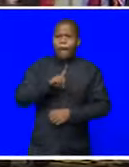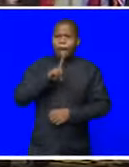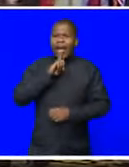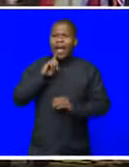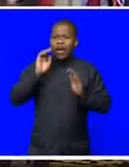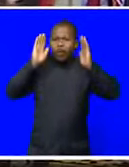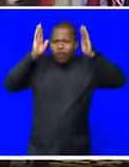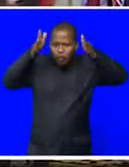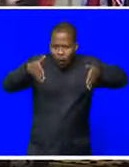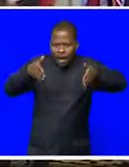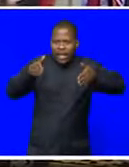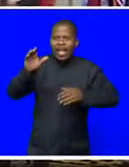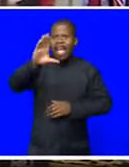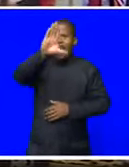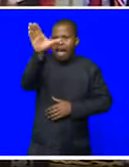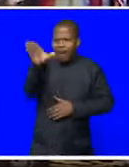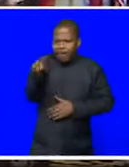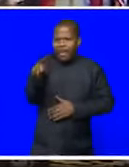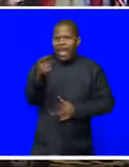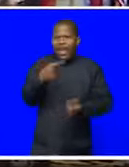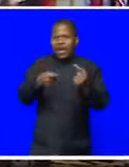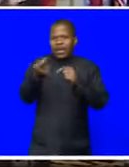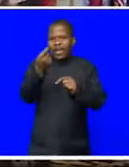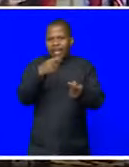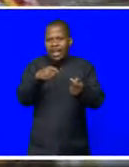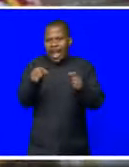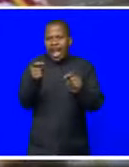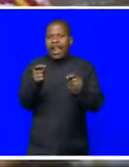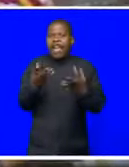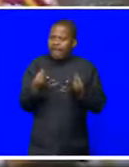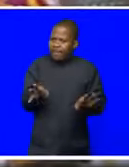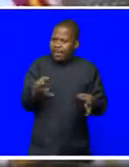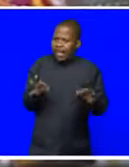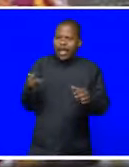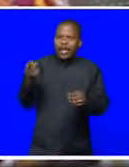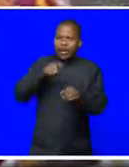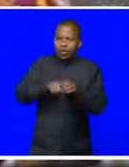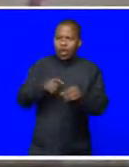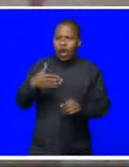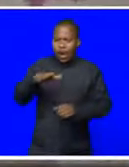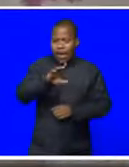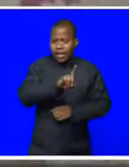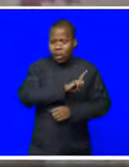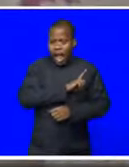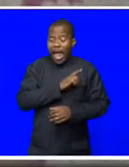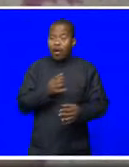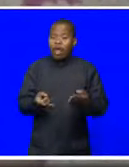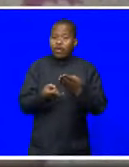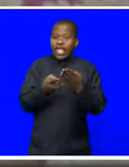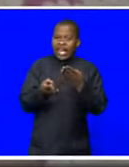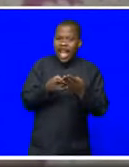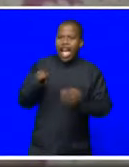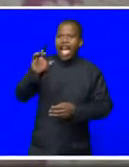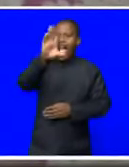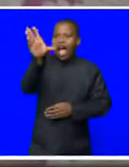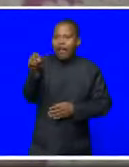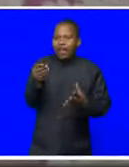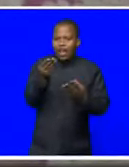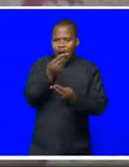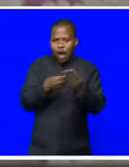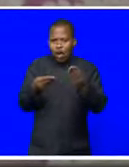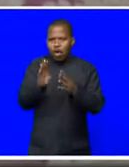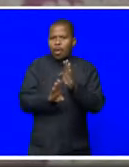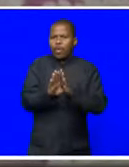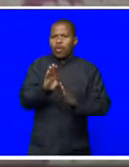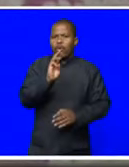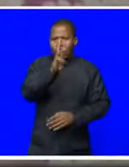the African Continental Free Trade Area, which has the potential to stimulate economic growth across the continent. I